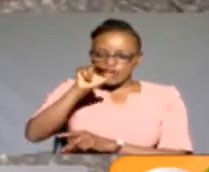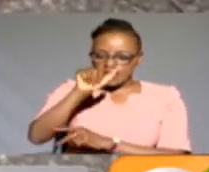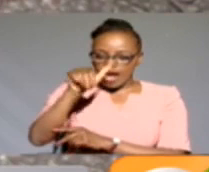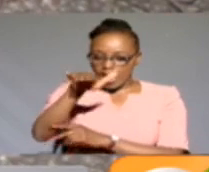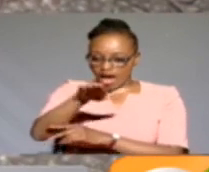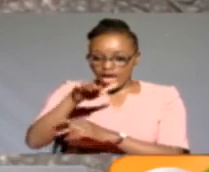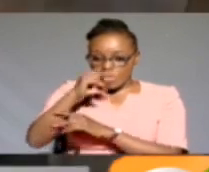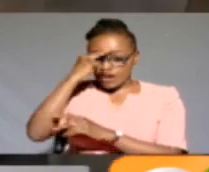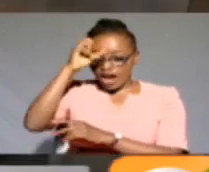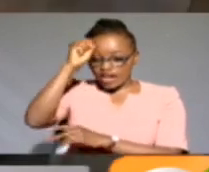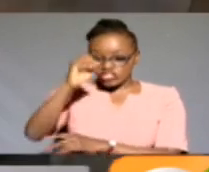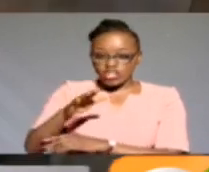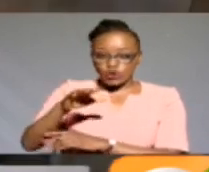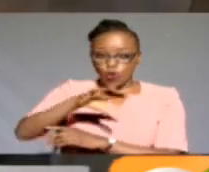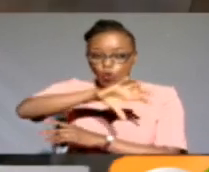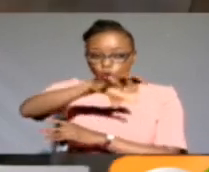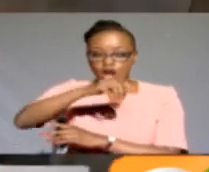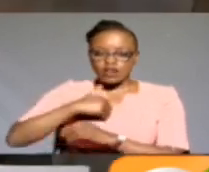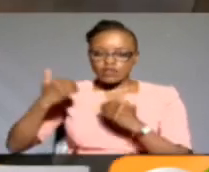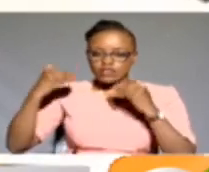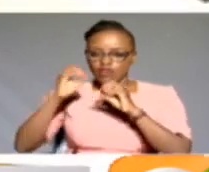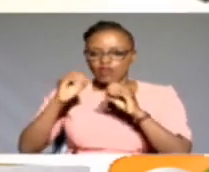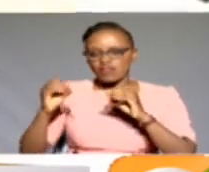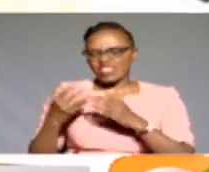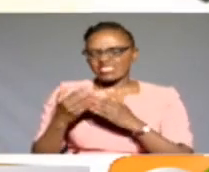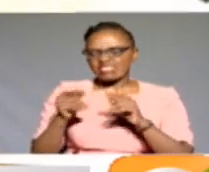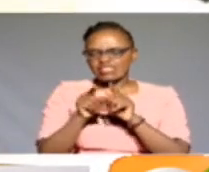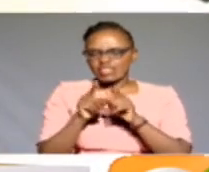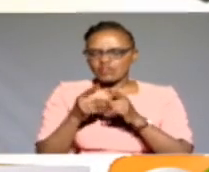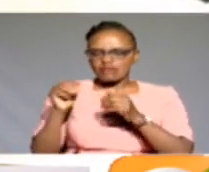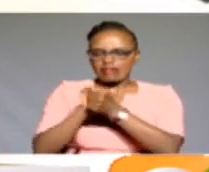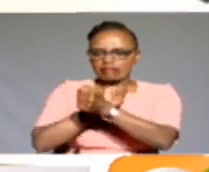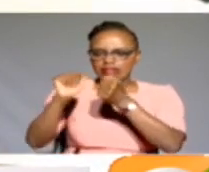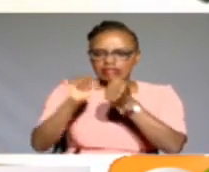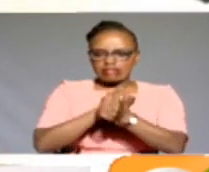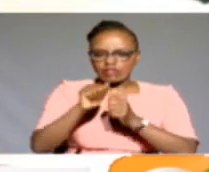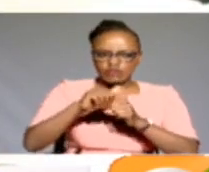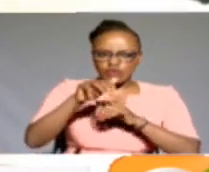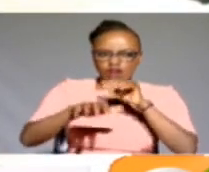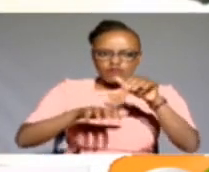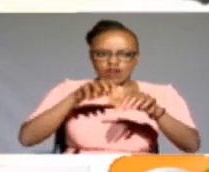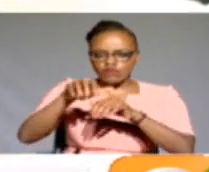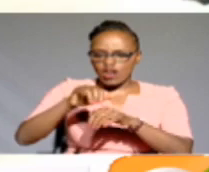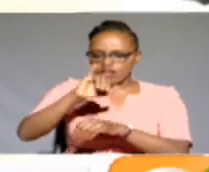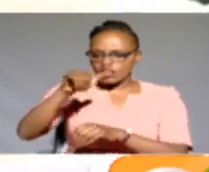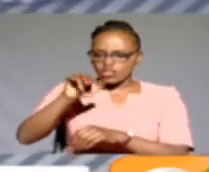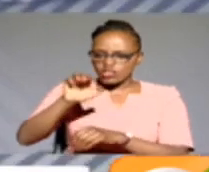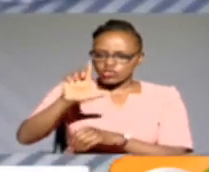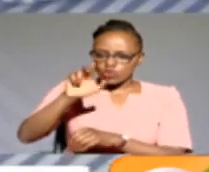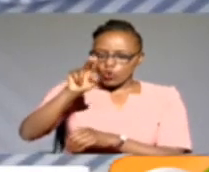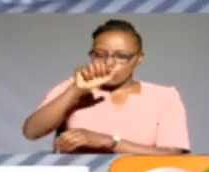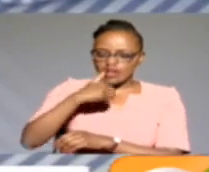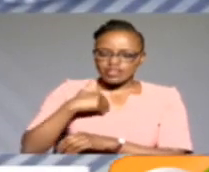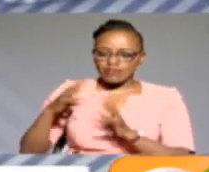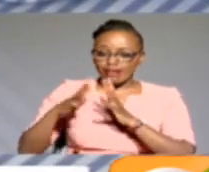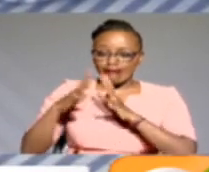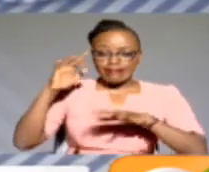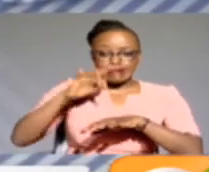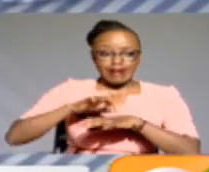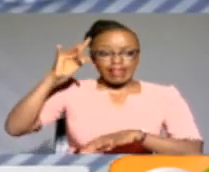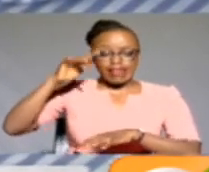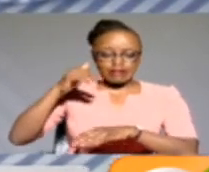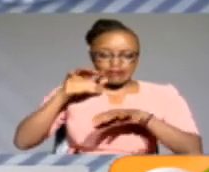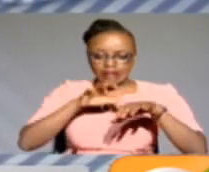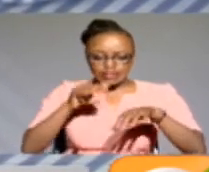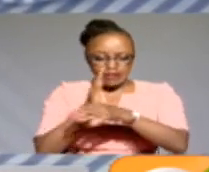County sleepless nights and loss of livestock. But it is Julia Somoere who has borne the greatest brunt after suffering